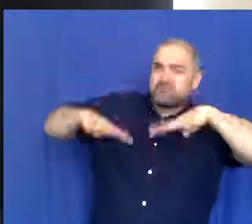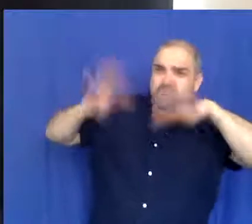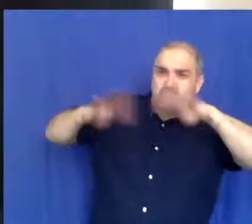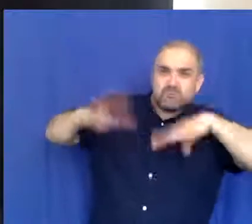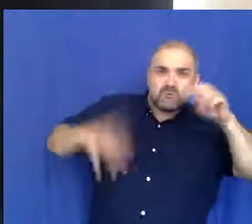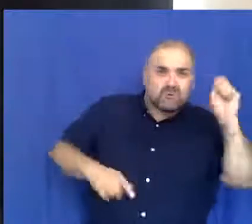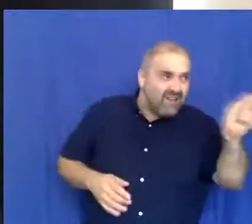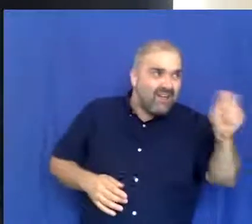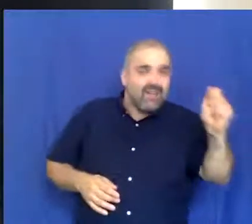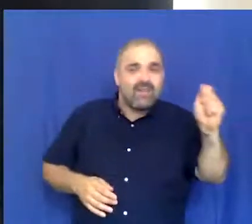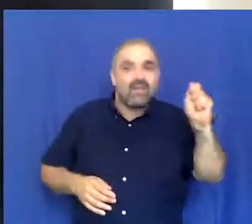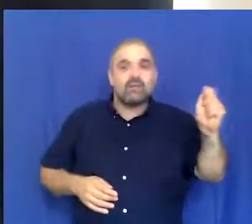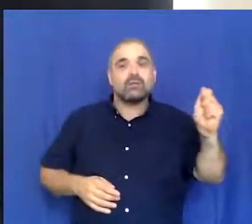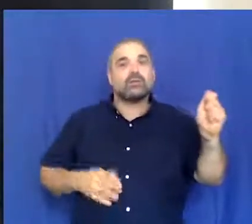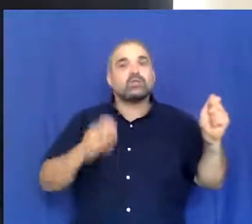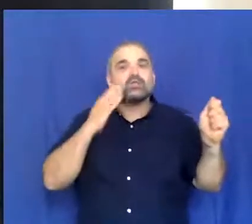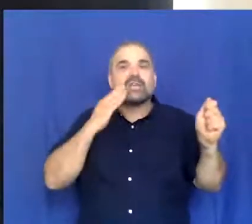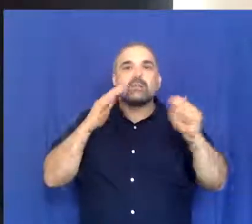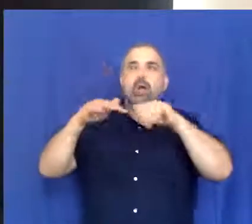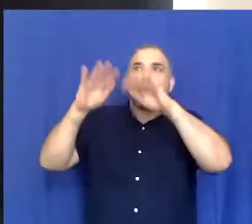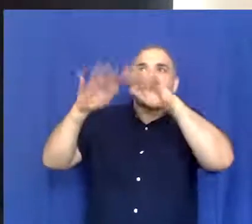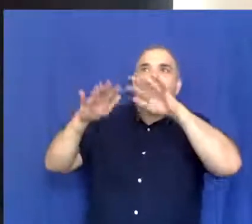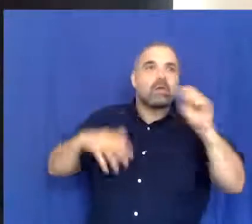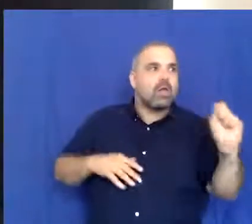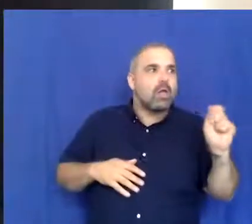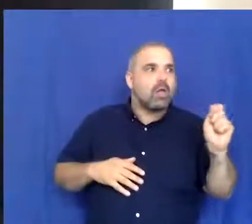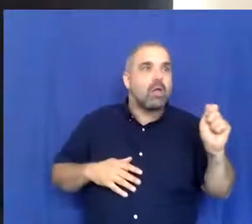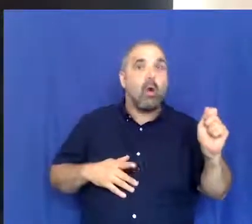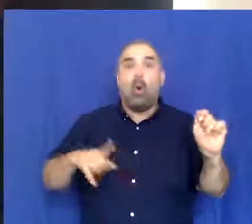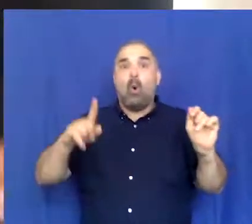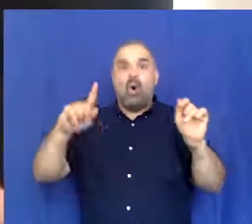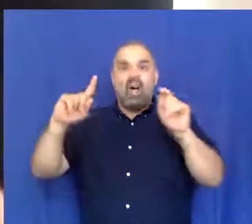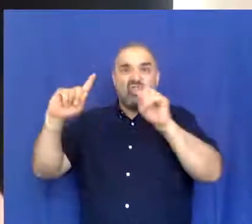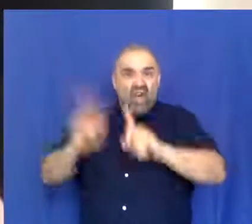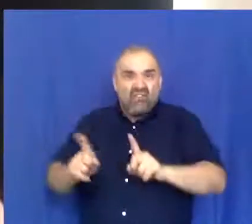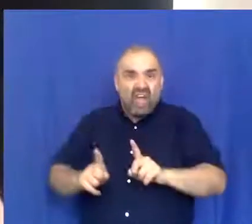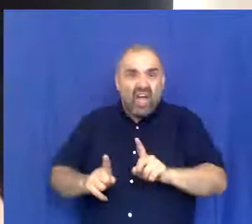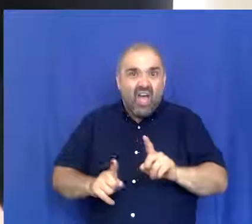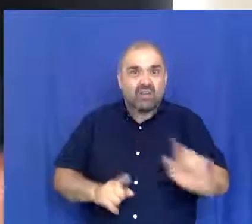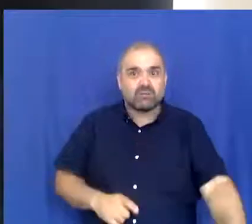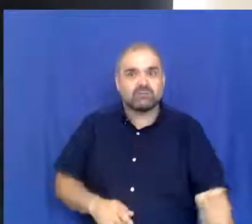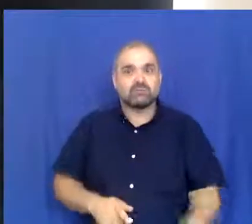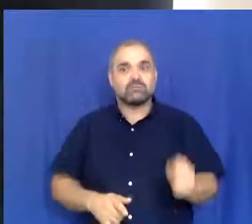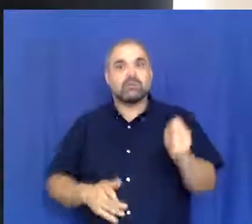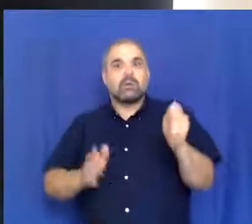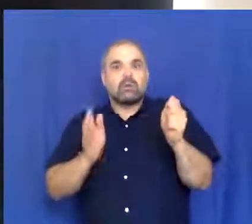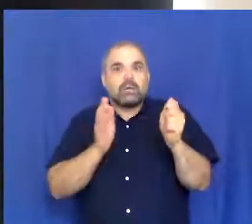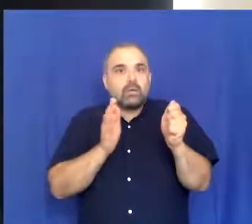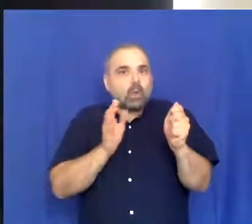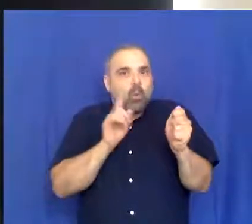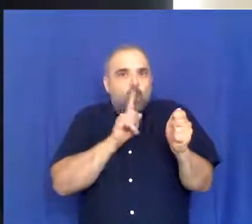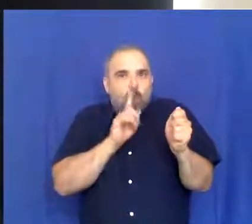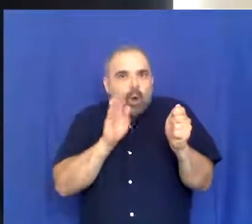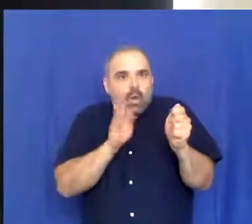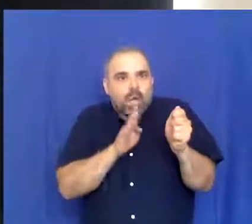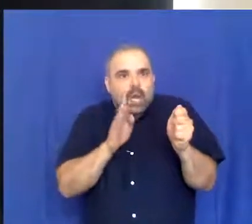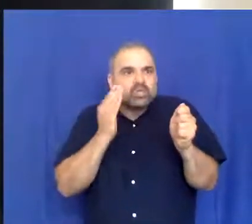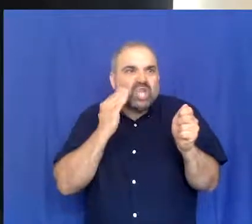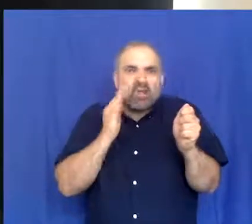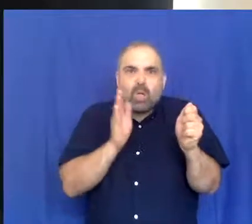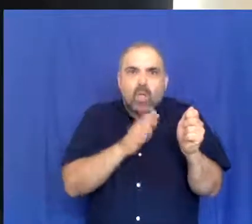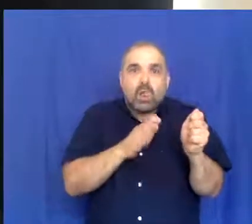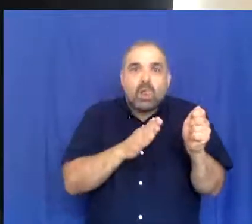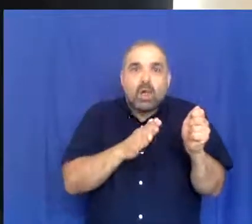rain. And really quiet rain. And here's the thunder. Starting up quiet. And